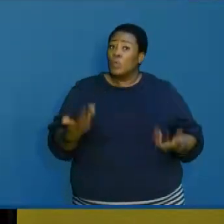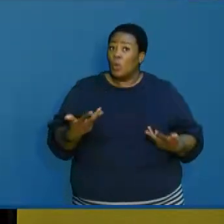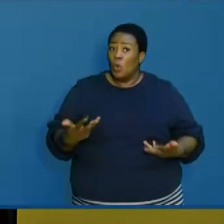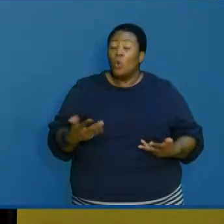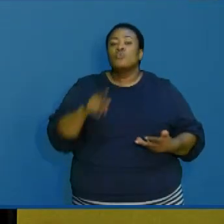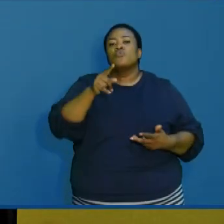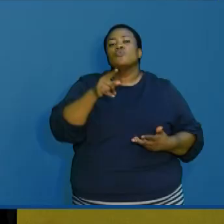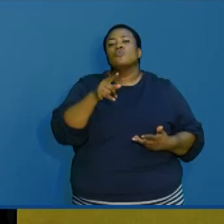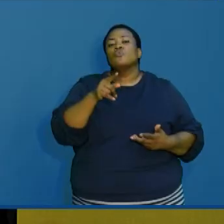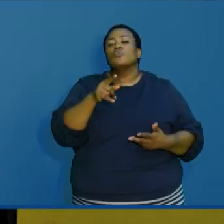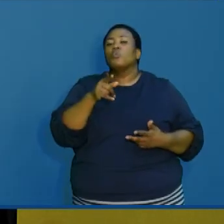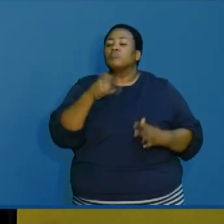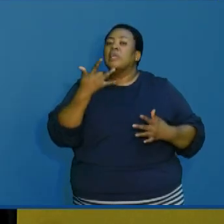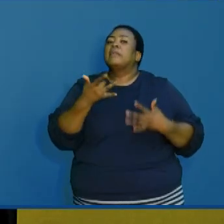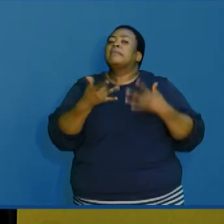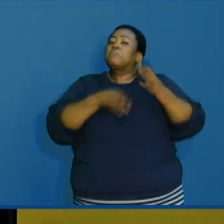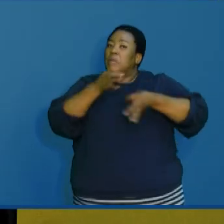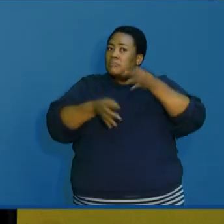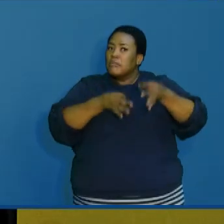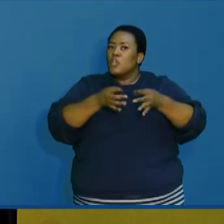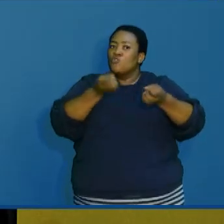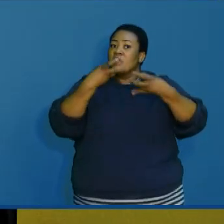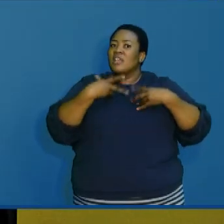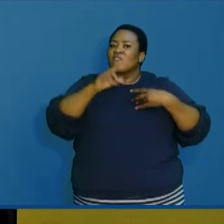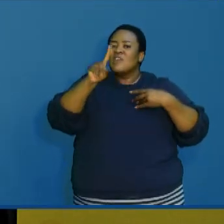the examiner movement.